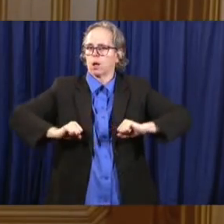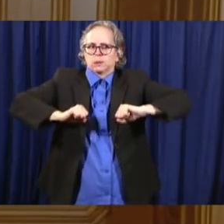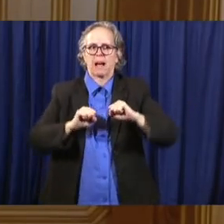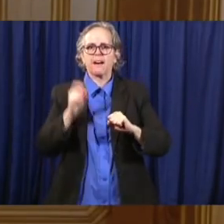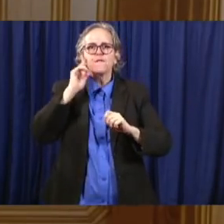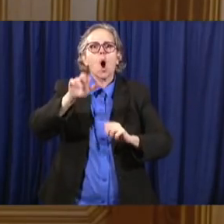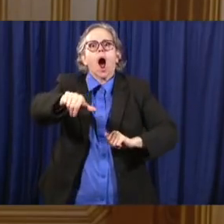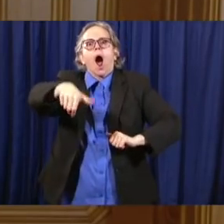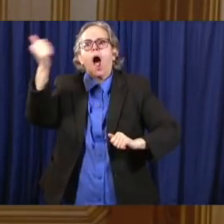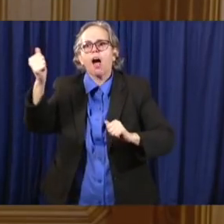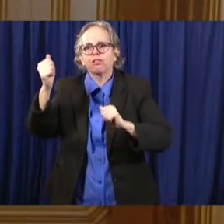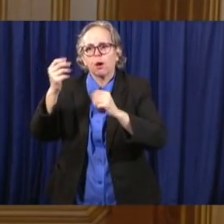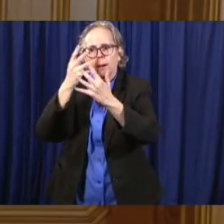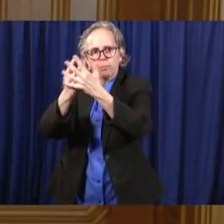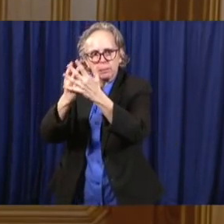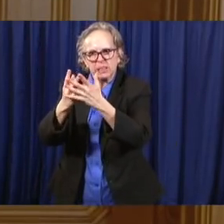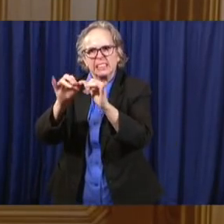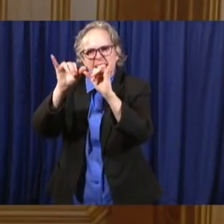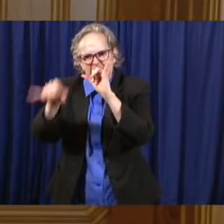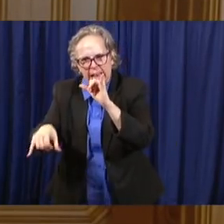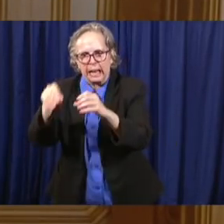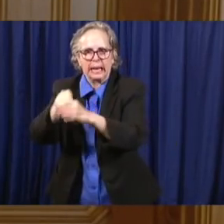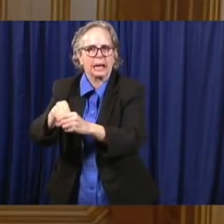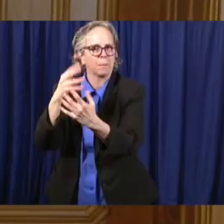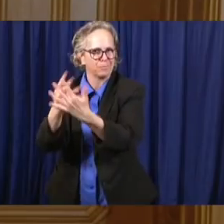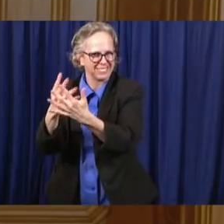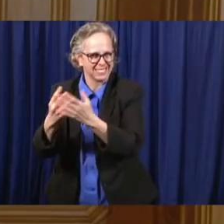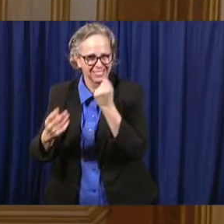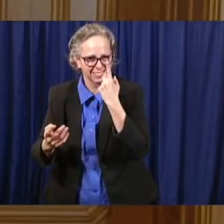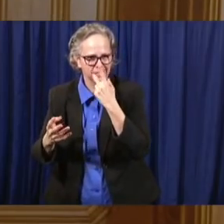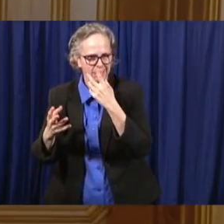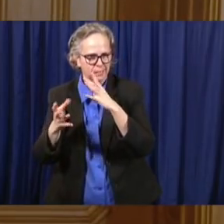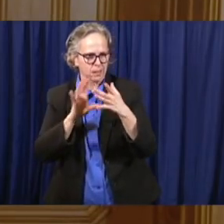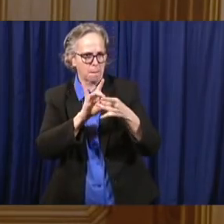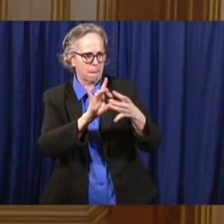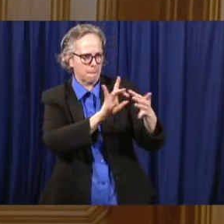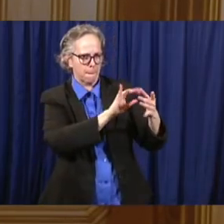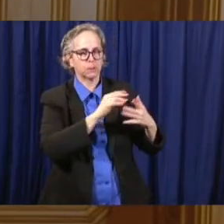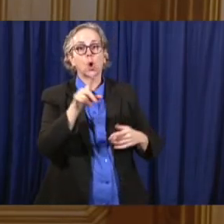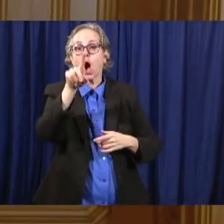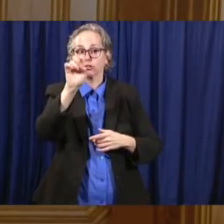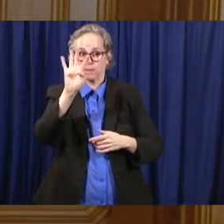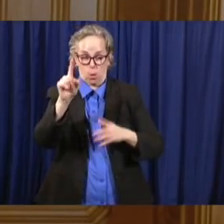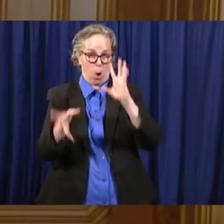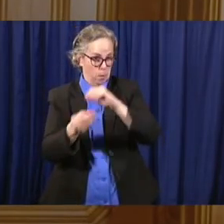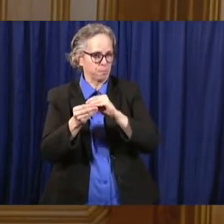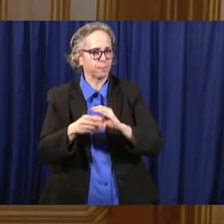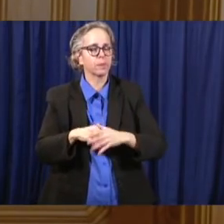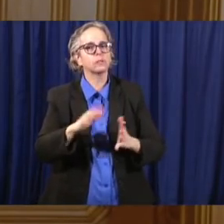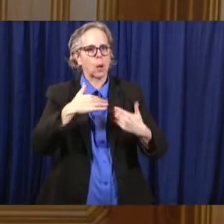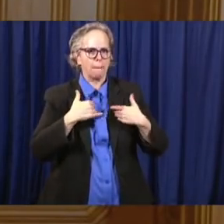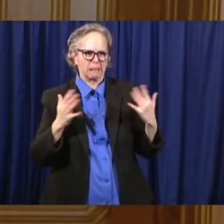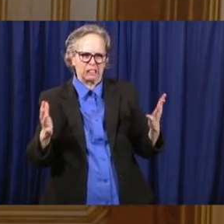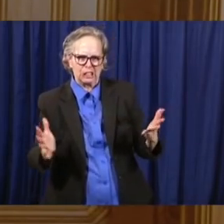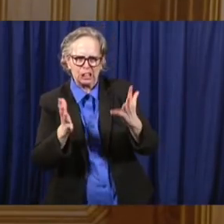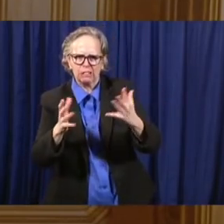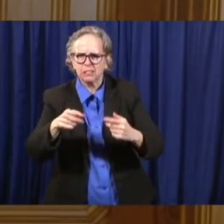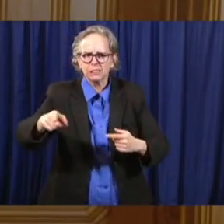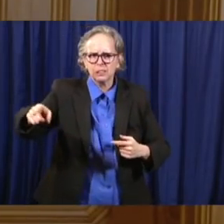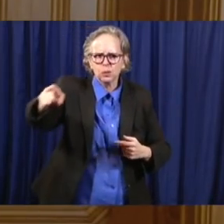custody. So I encourage CIIC to give this issue their immediate attention. That's group